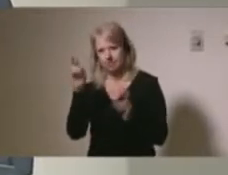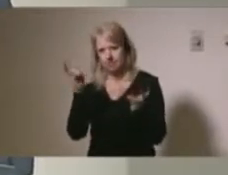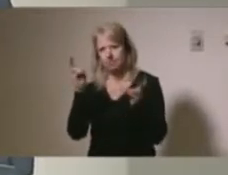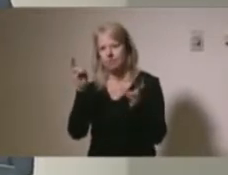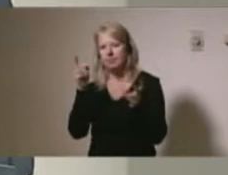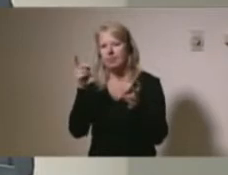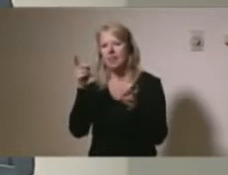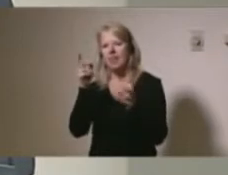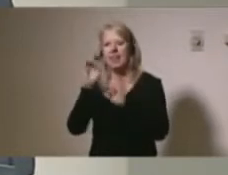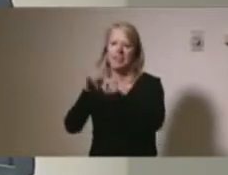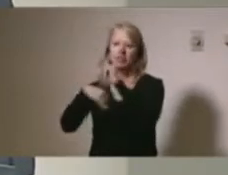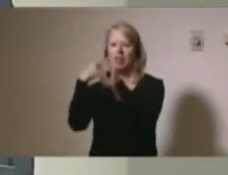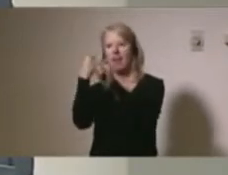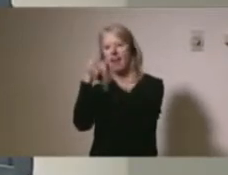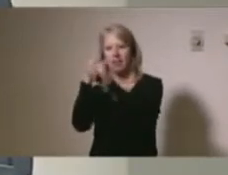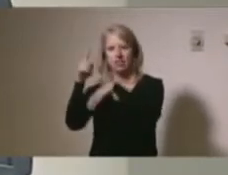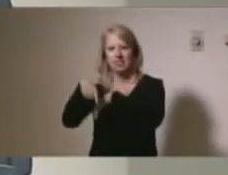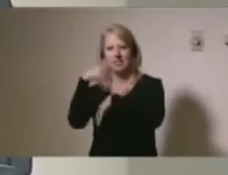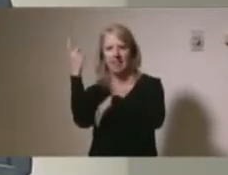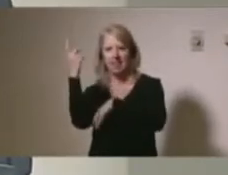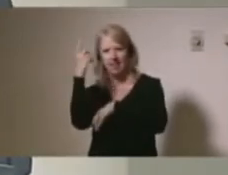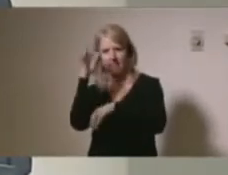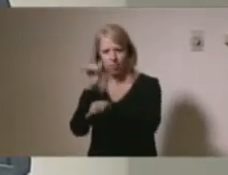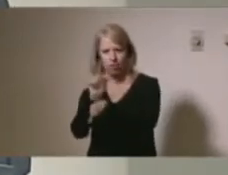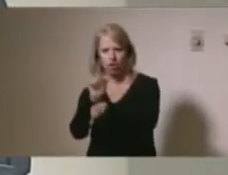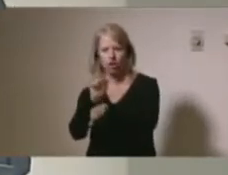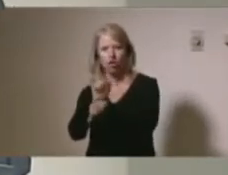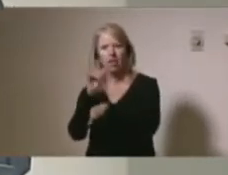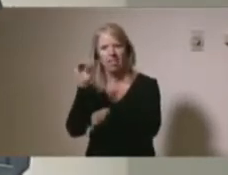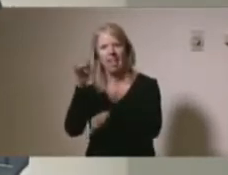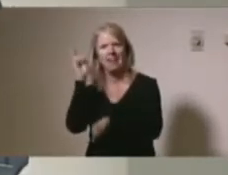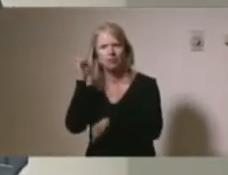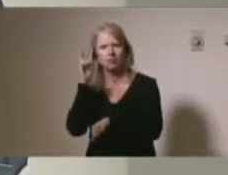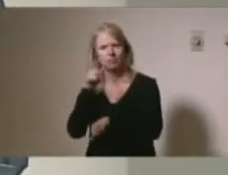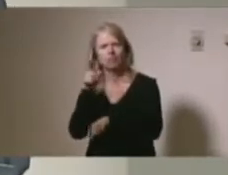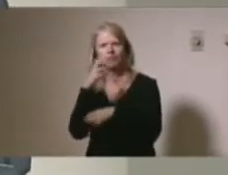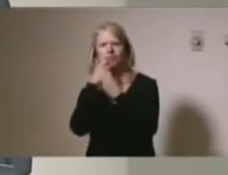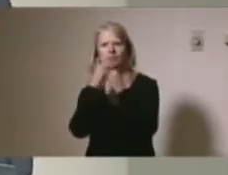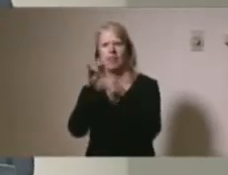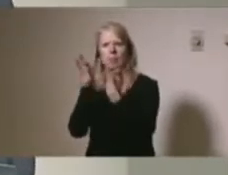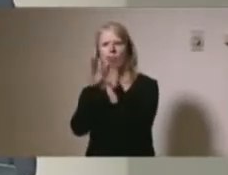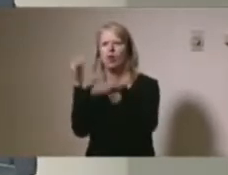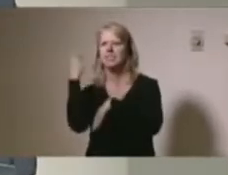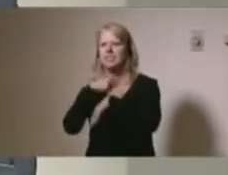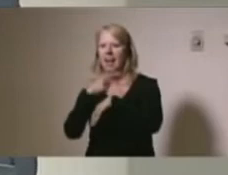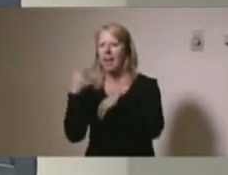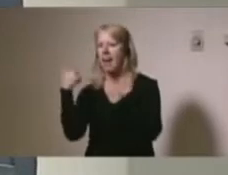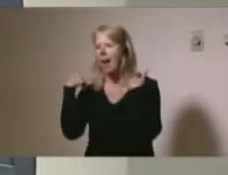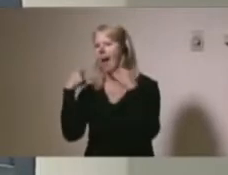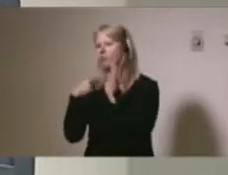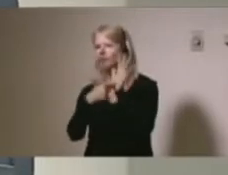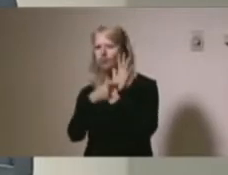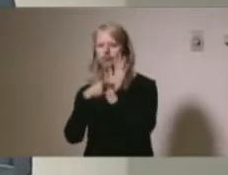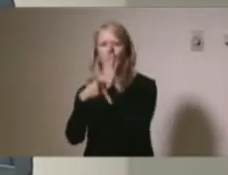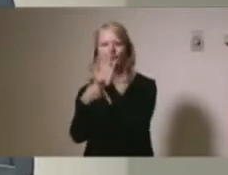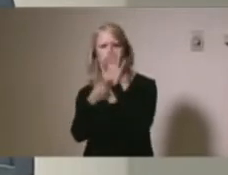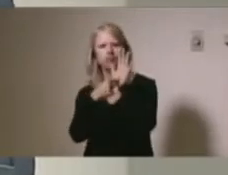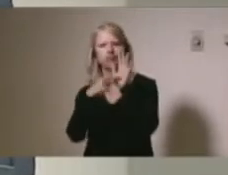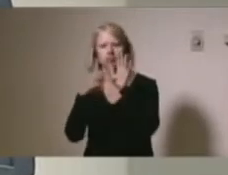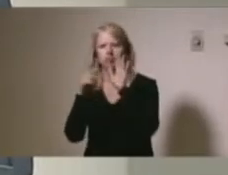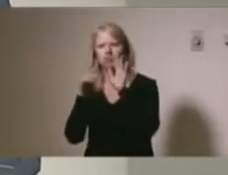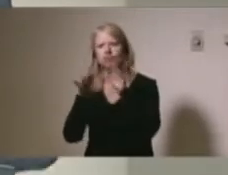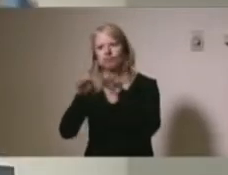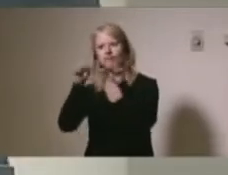Day of Workers. Historically, it's been a very important day. There are demonstrations being organized throughout the